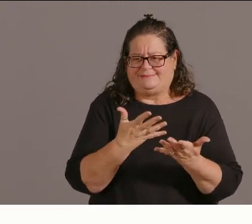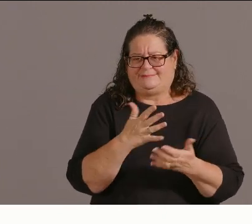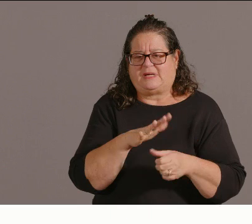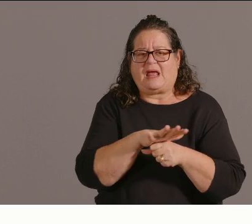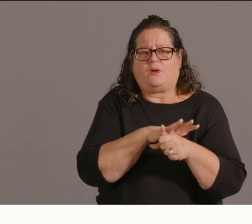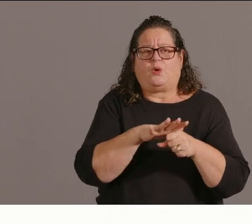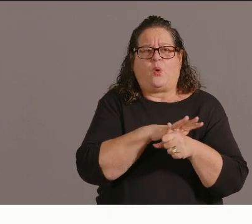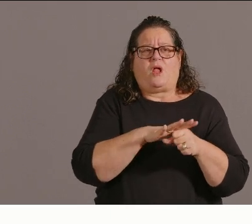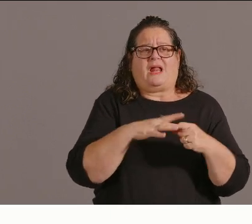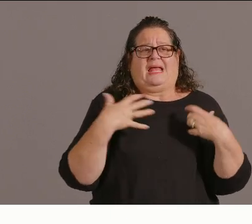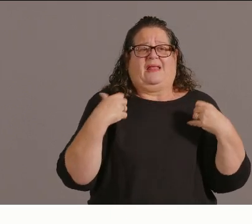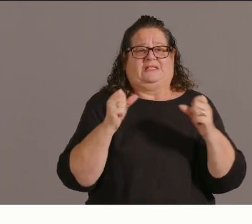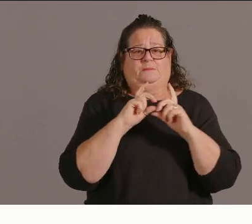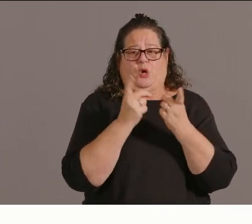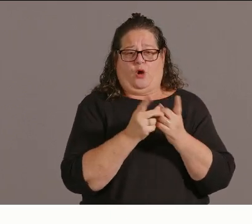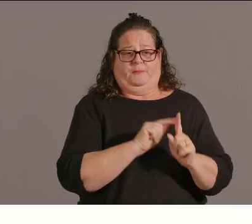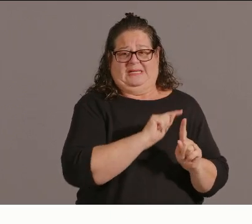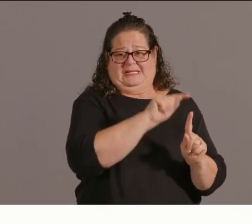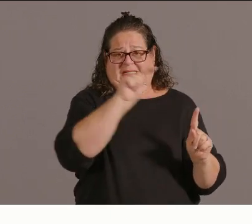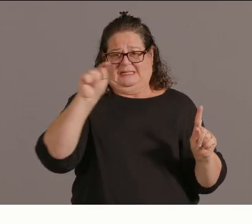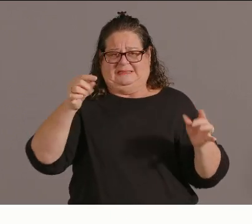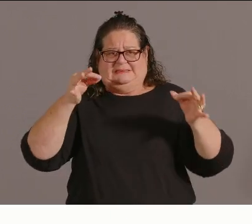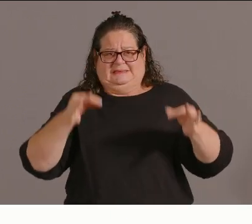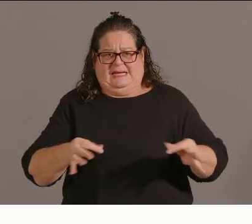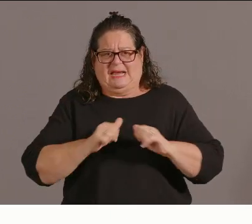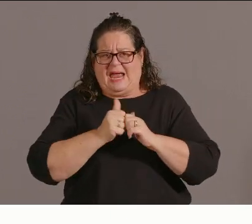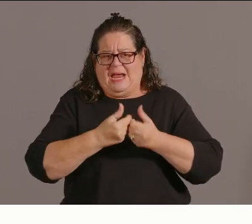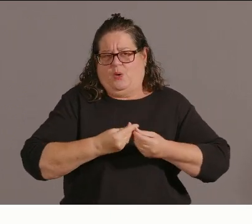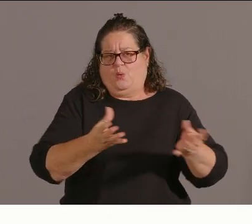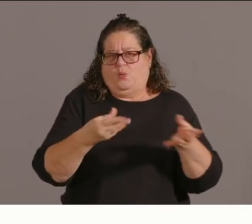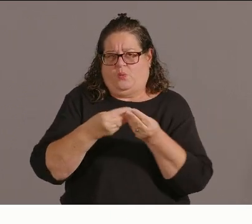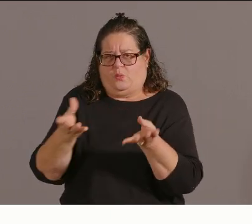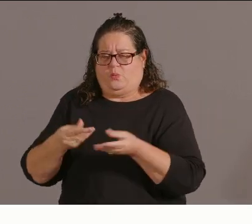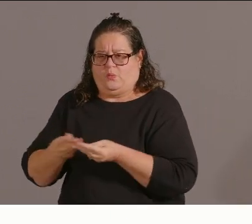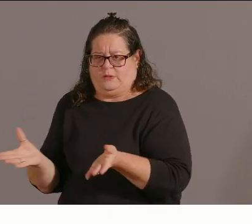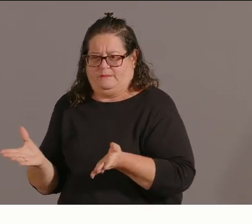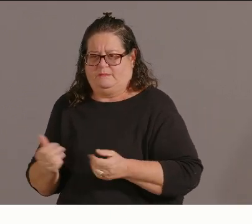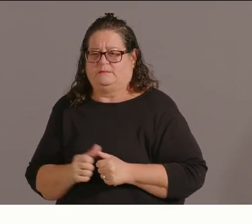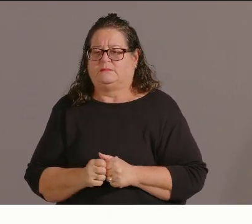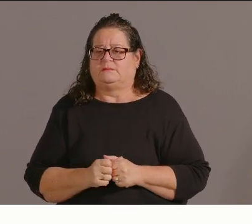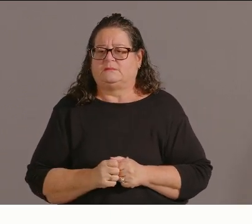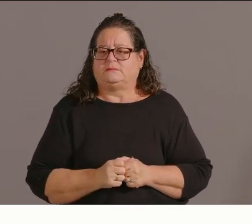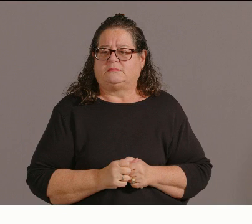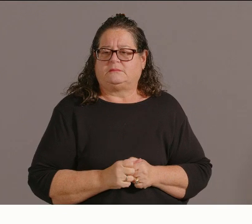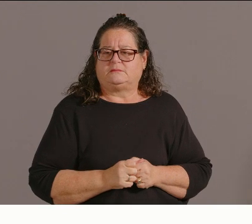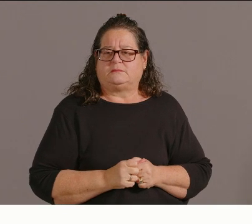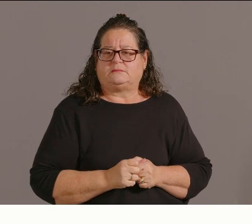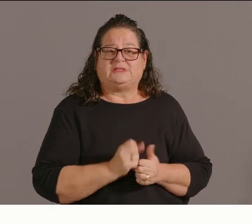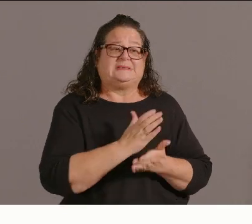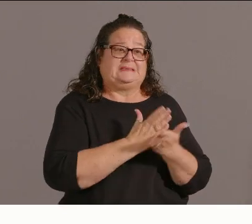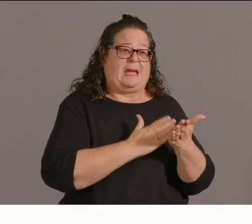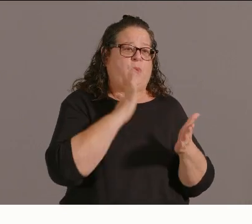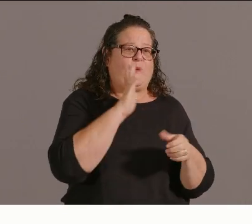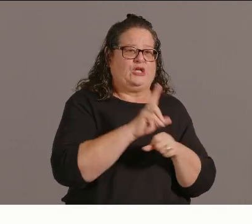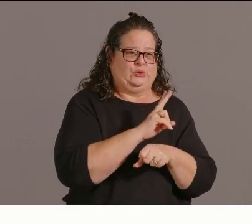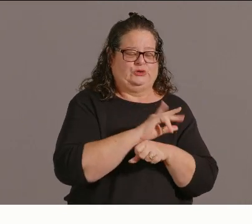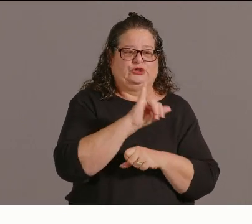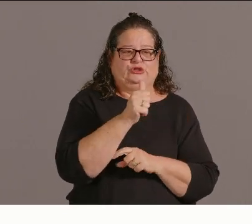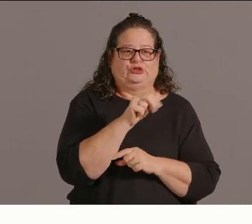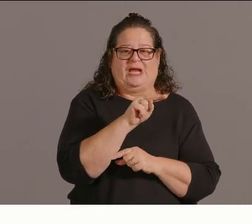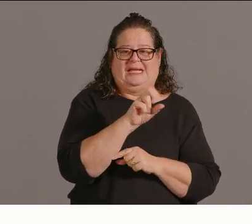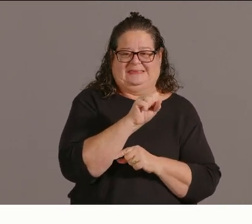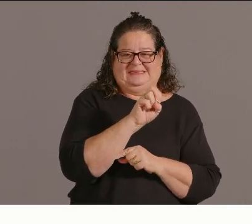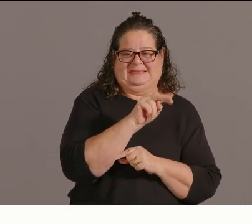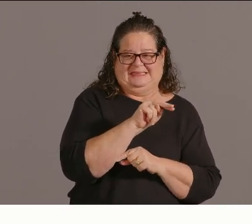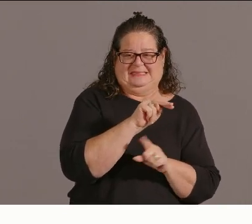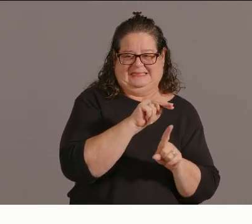to utilize the Janssen or the Johnson & Johnson vaccine, which is our one-dose vaccine. We have very limited amounts of it in Arizona right